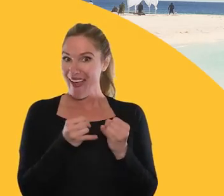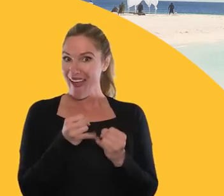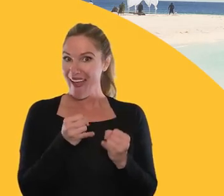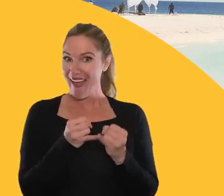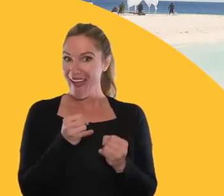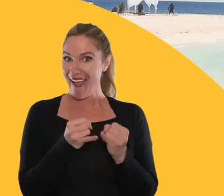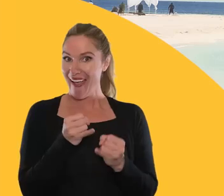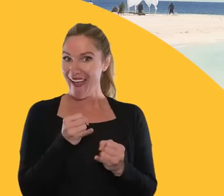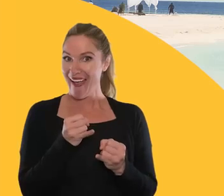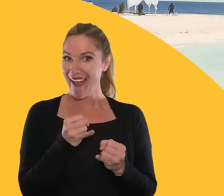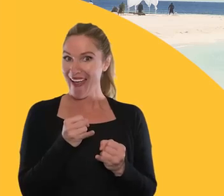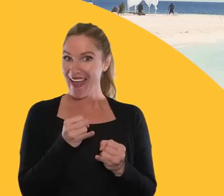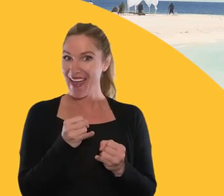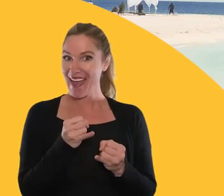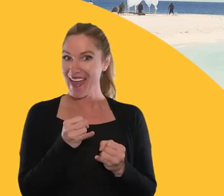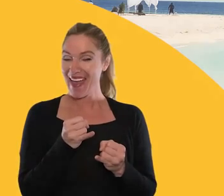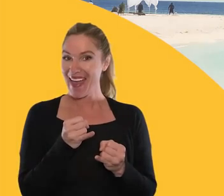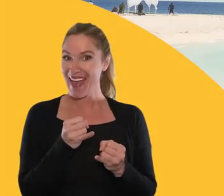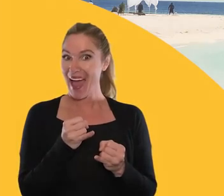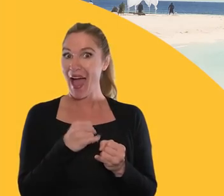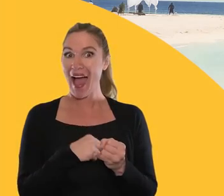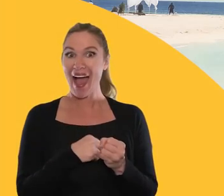Last but not least,